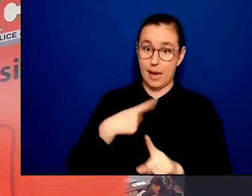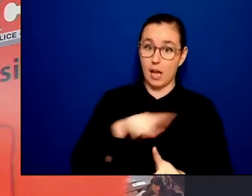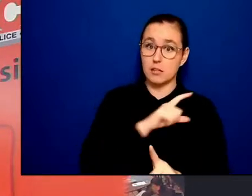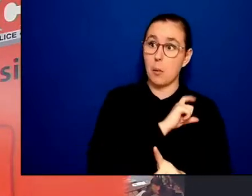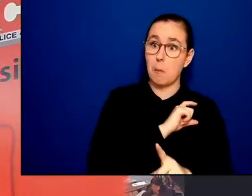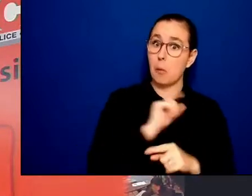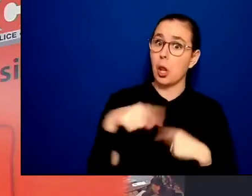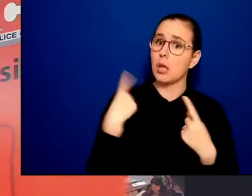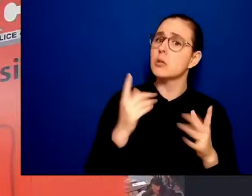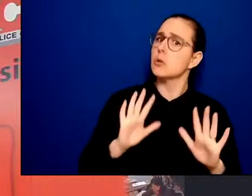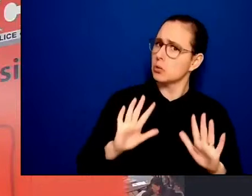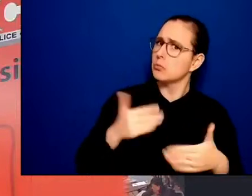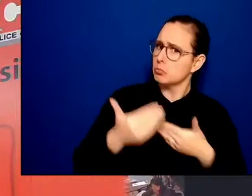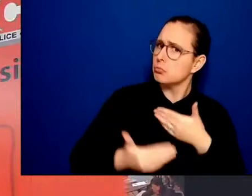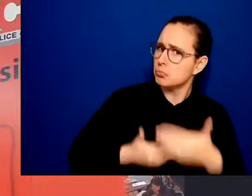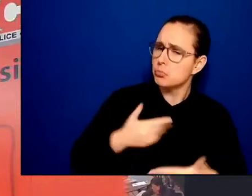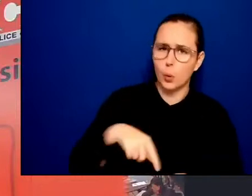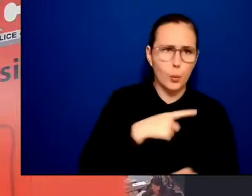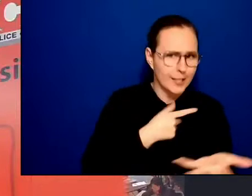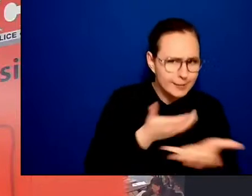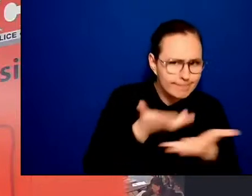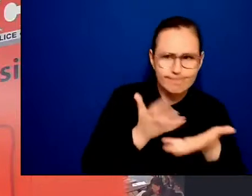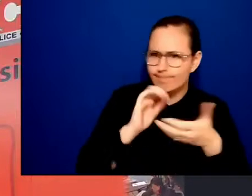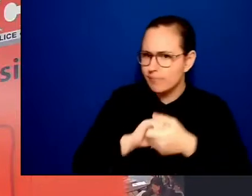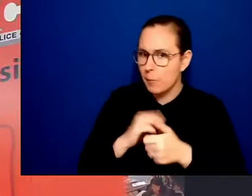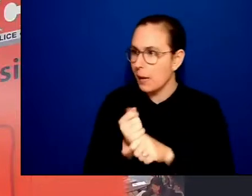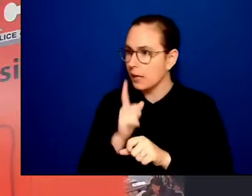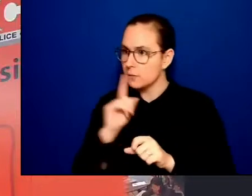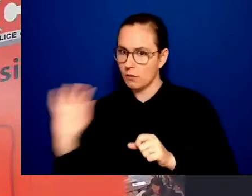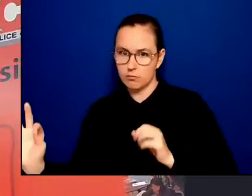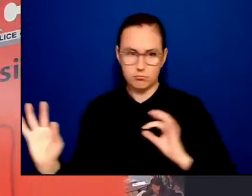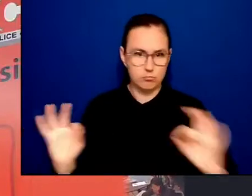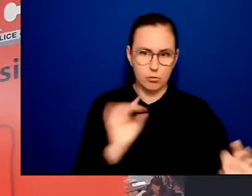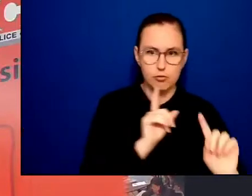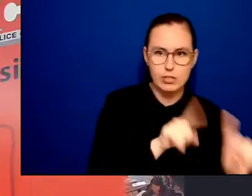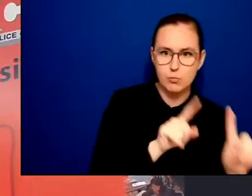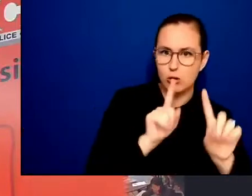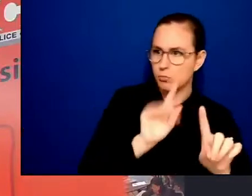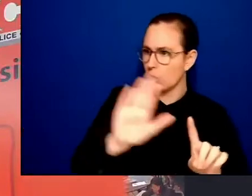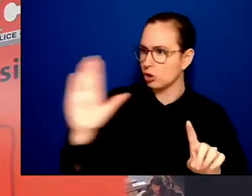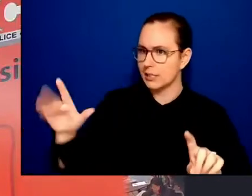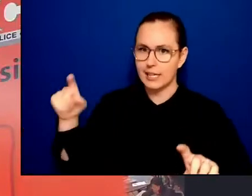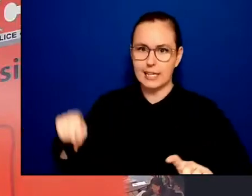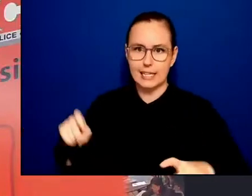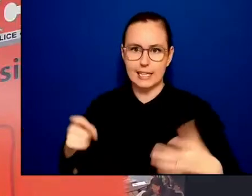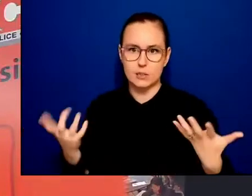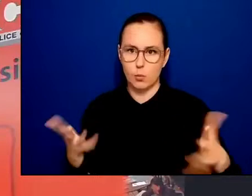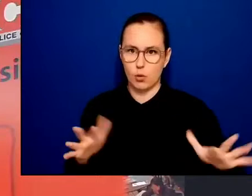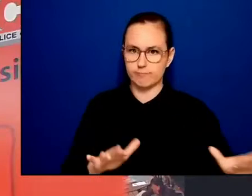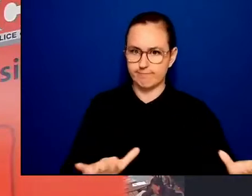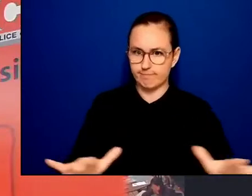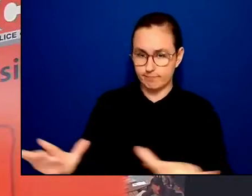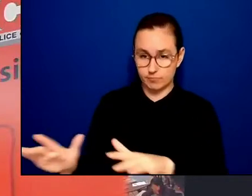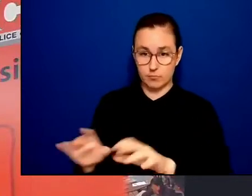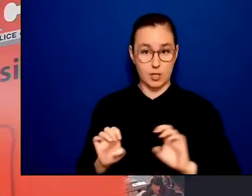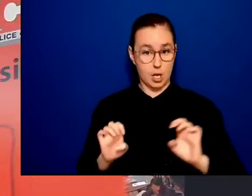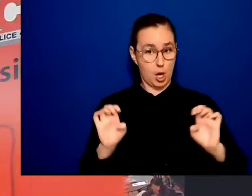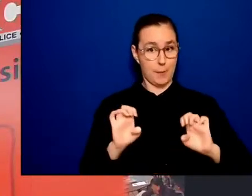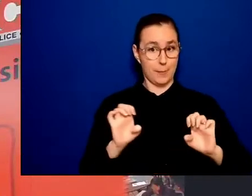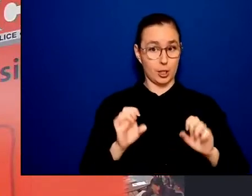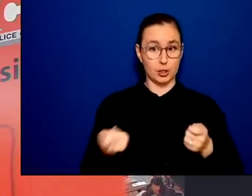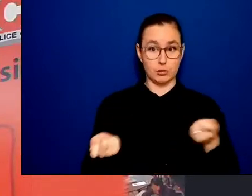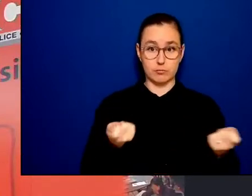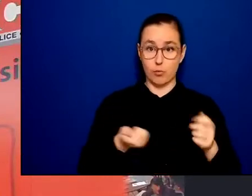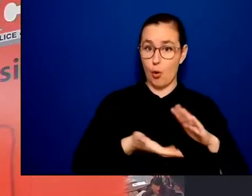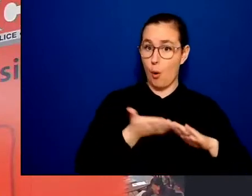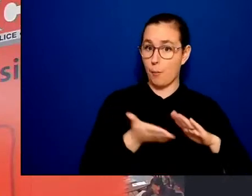address community needs. Our Divisional Emergency Operations Center continues to monitor and support all of our districts in the province, while also